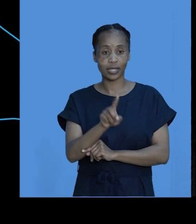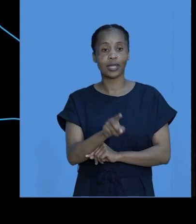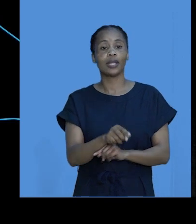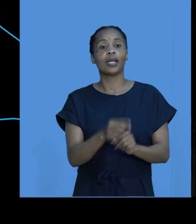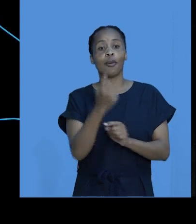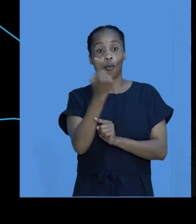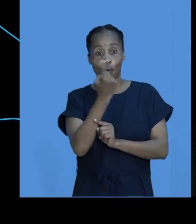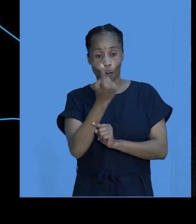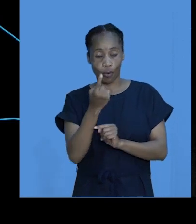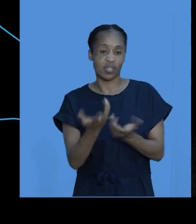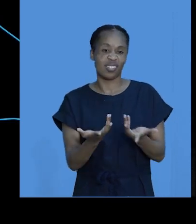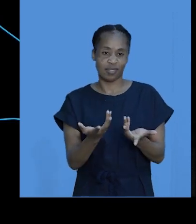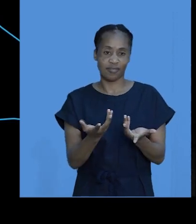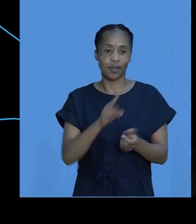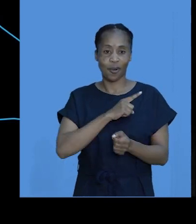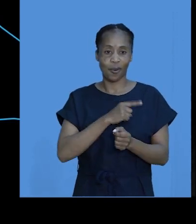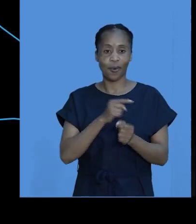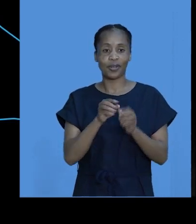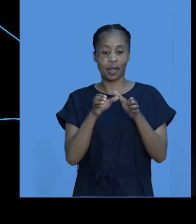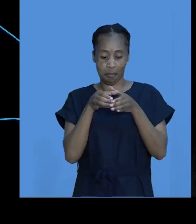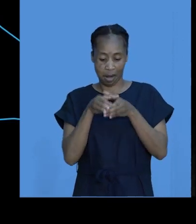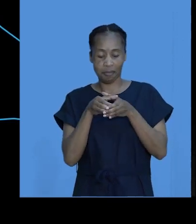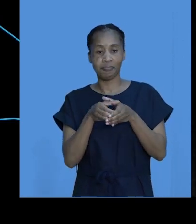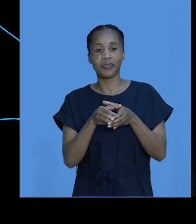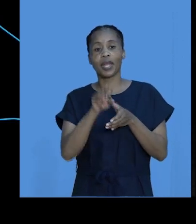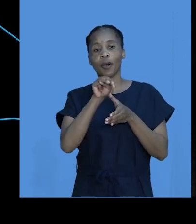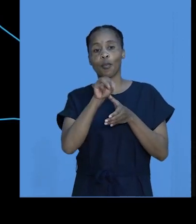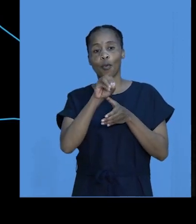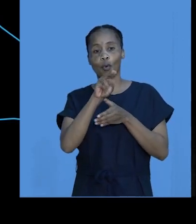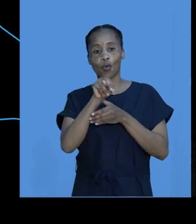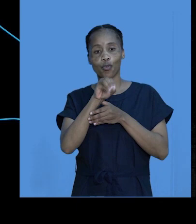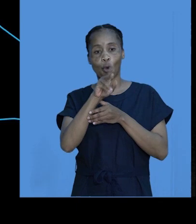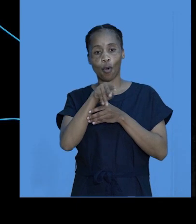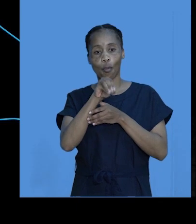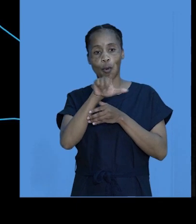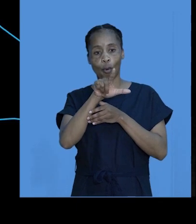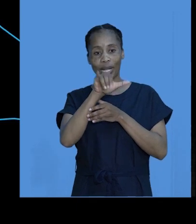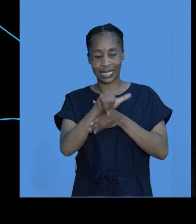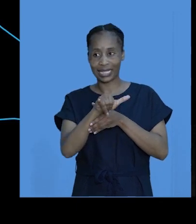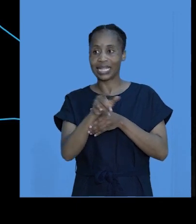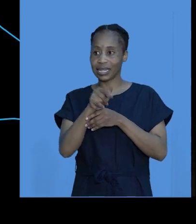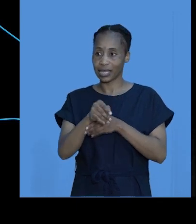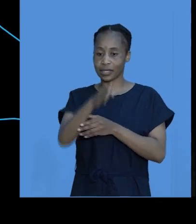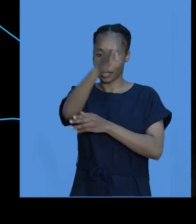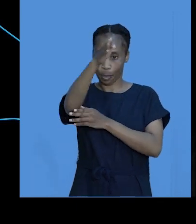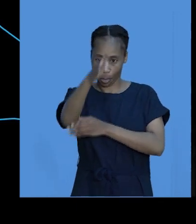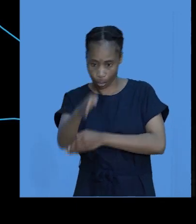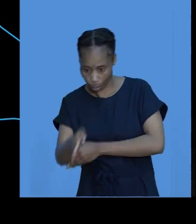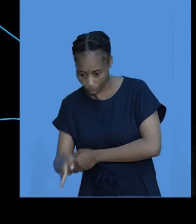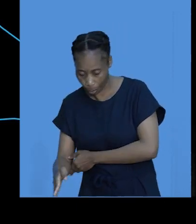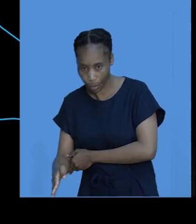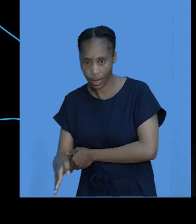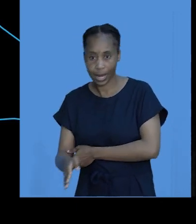monopoly because of the nature of the demand curve. So the demand curve of a monopoly, it is downward sloping, and then the one of